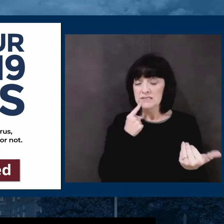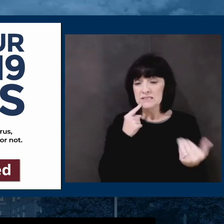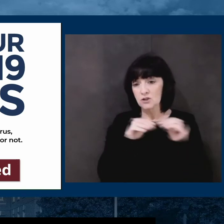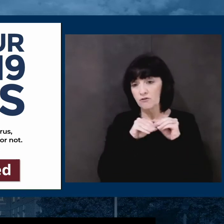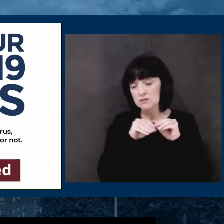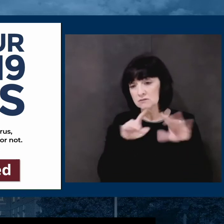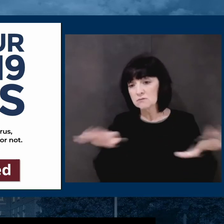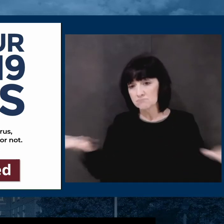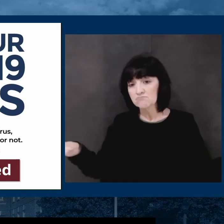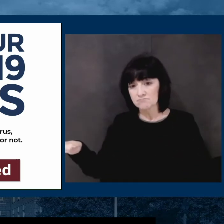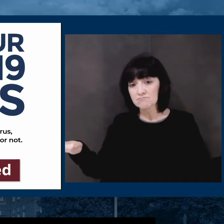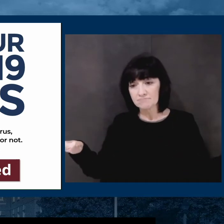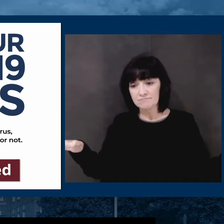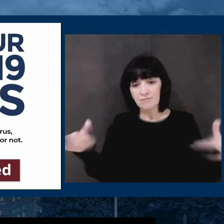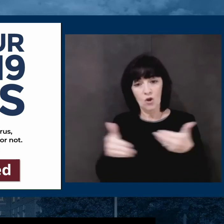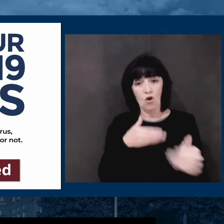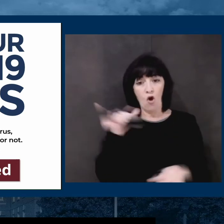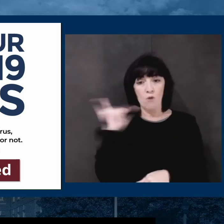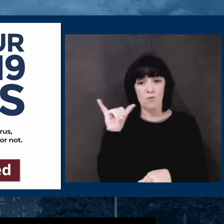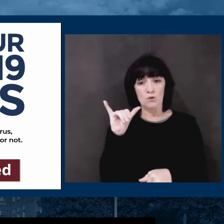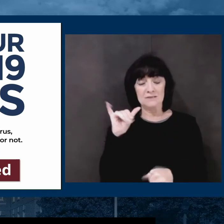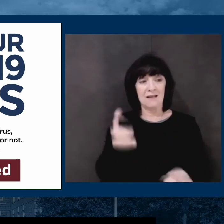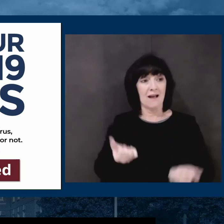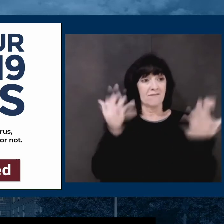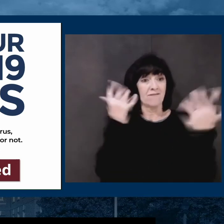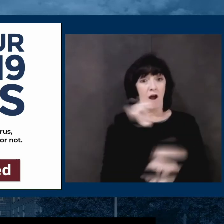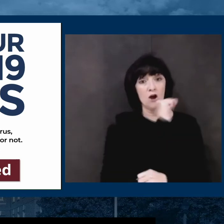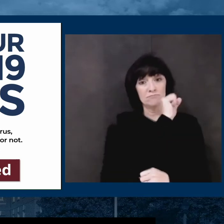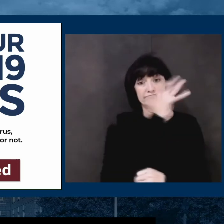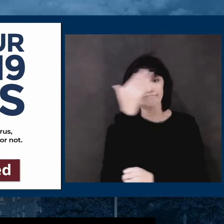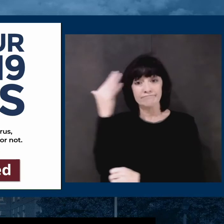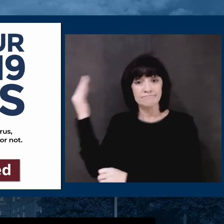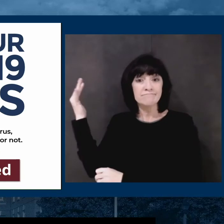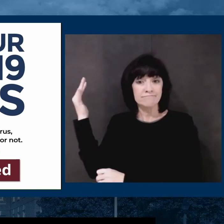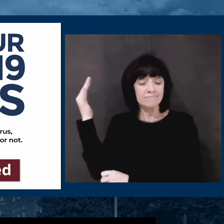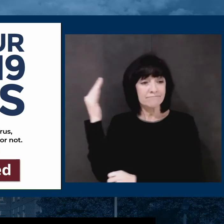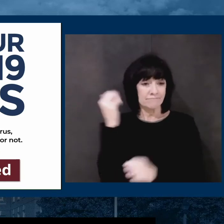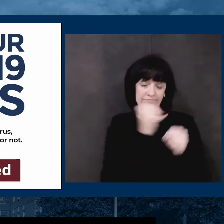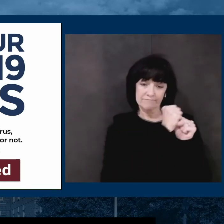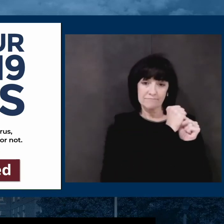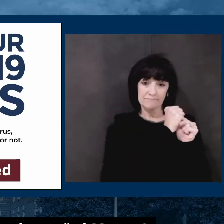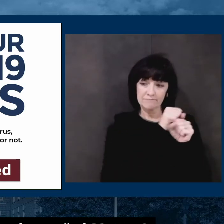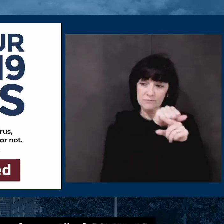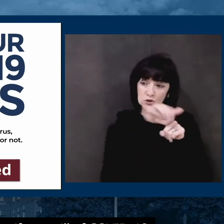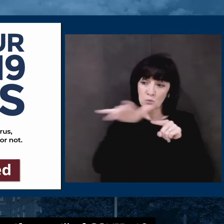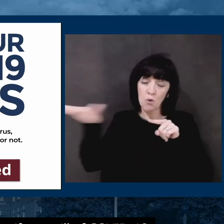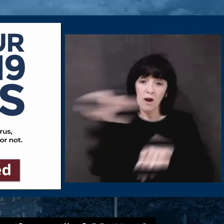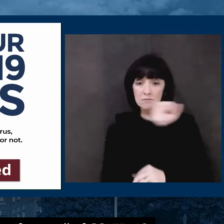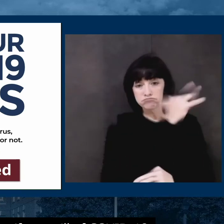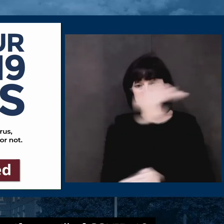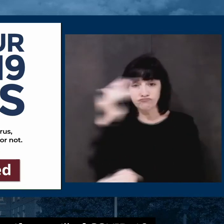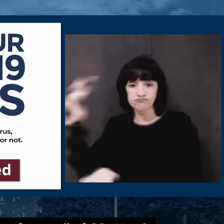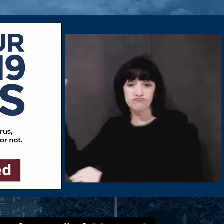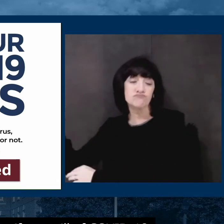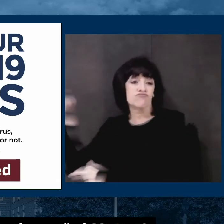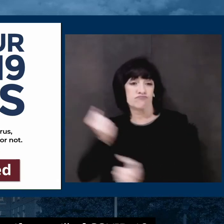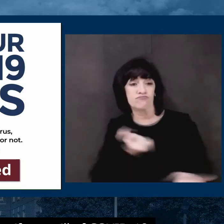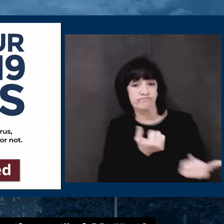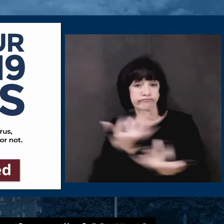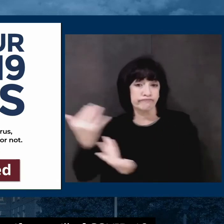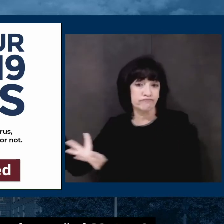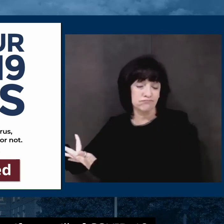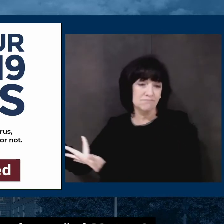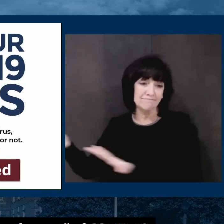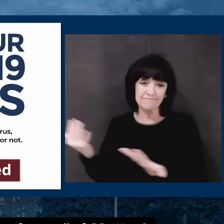will, of COVID-19 raging across our state. We need to stamp it out. We need